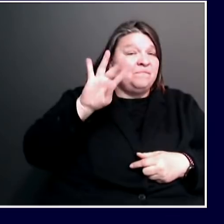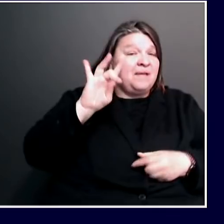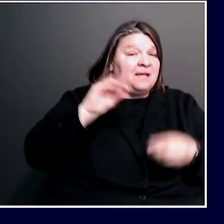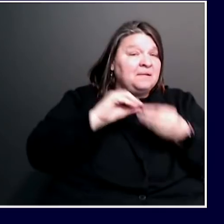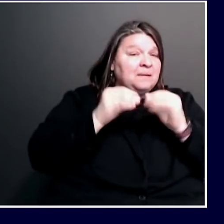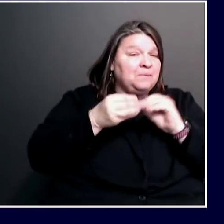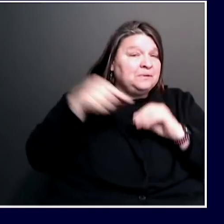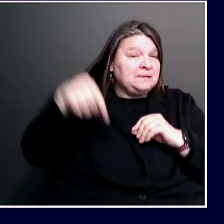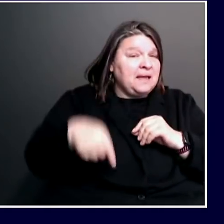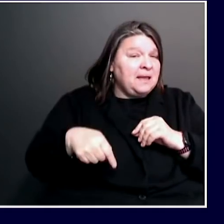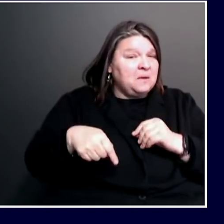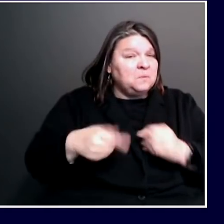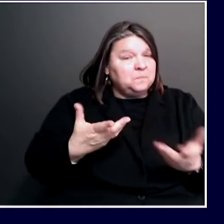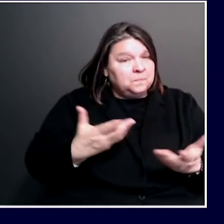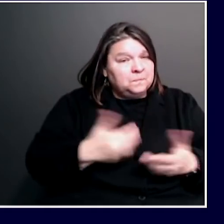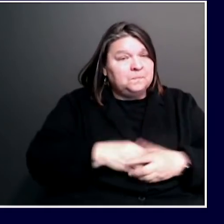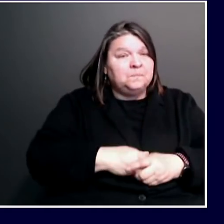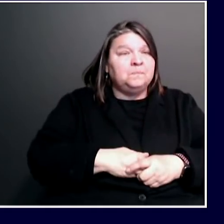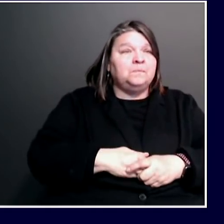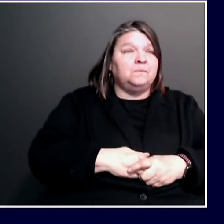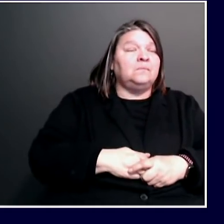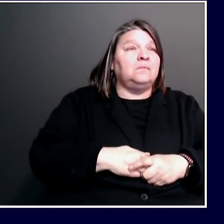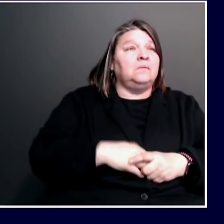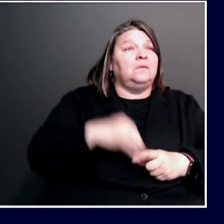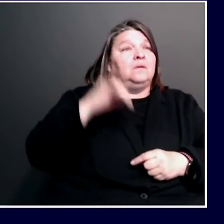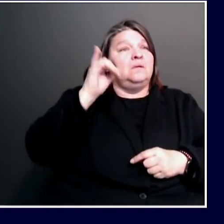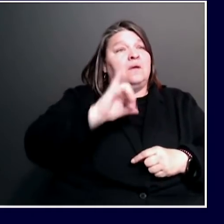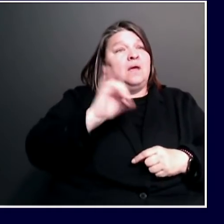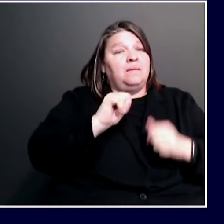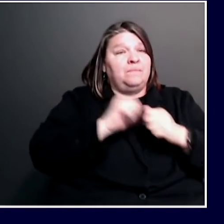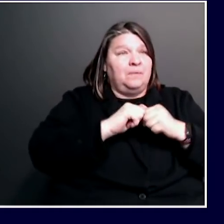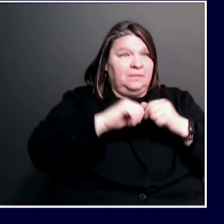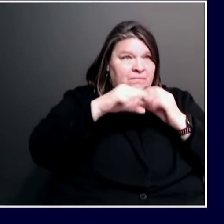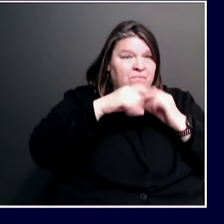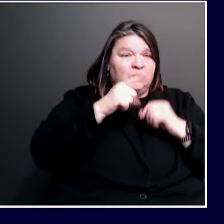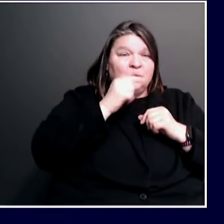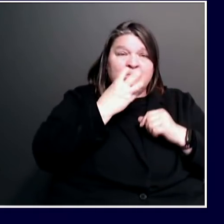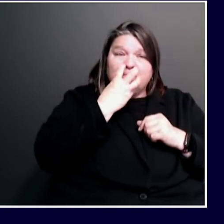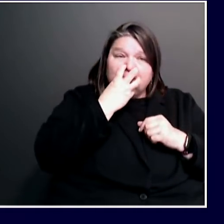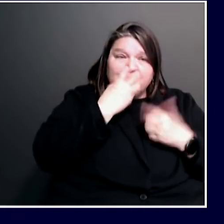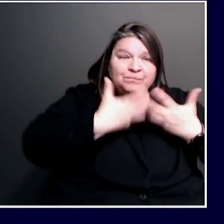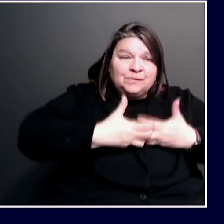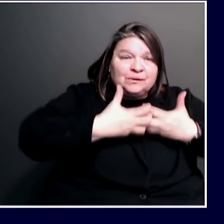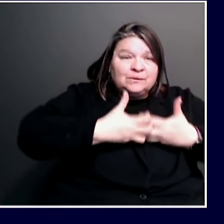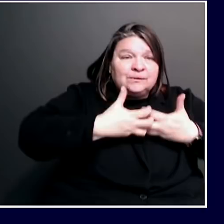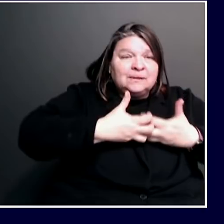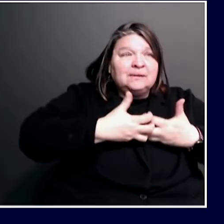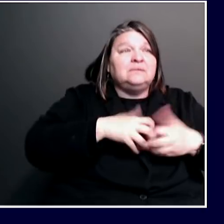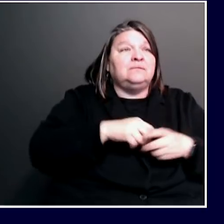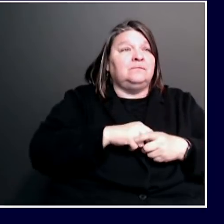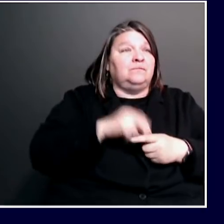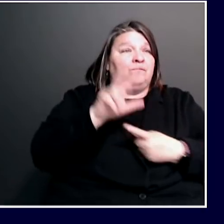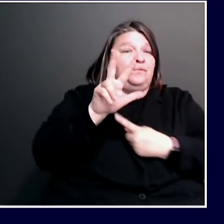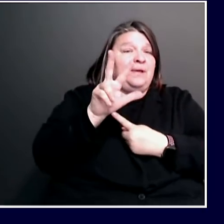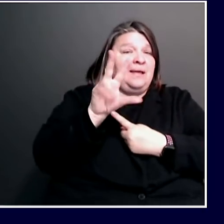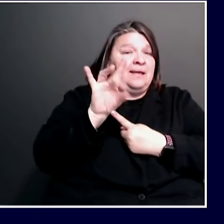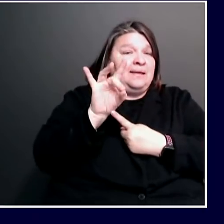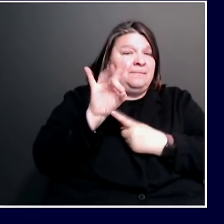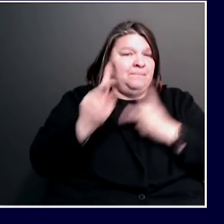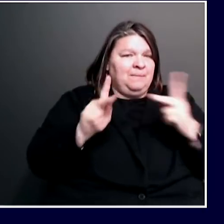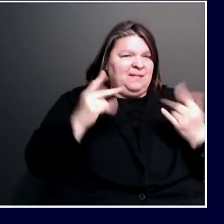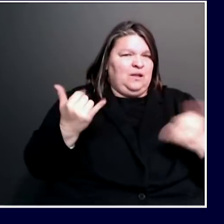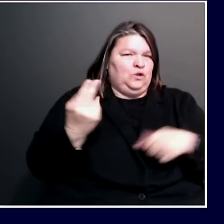ago. Similarly, with ventilator use, there are 38 people who are on ventilators with